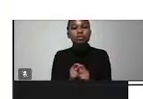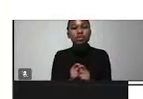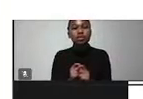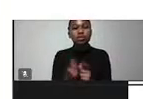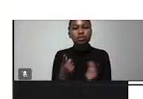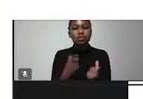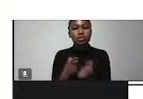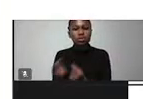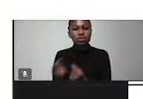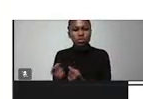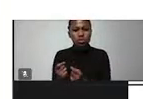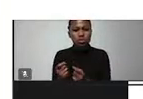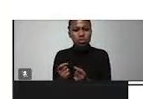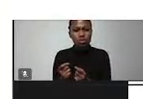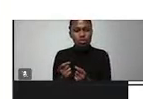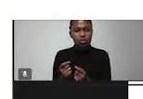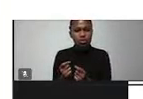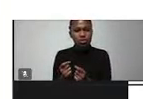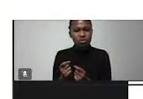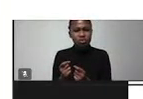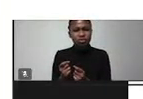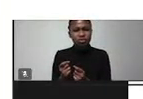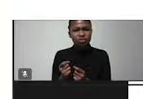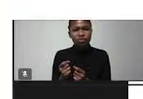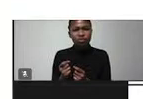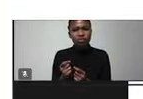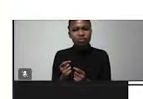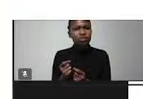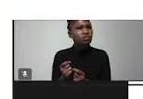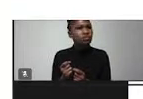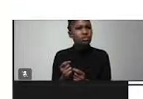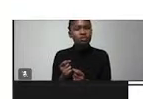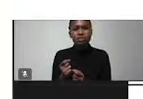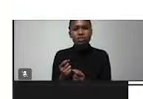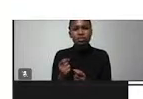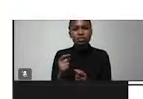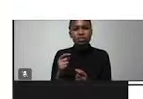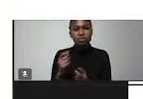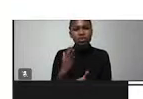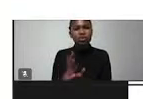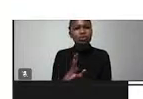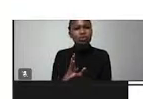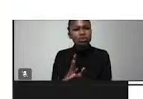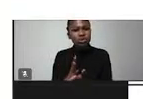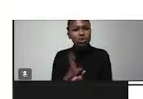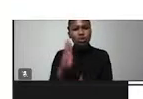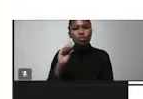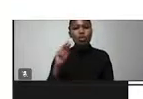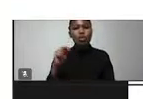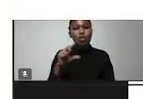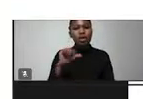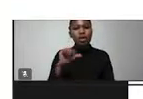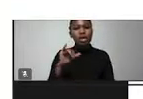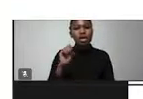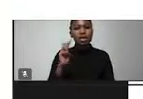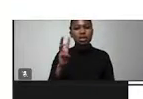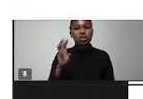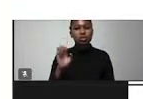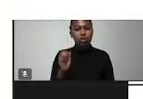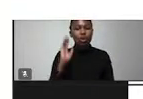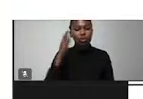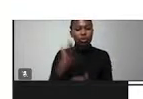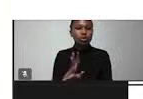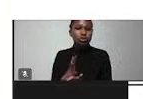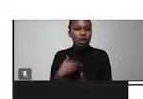That's very much our citrus industry, which I'm sure you've had numerous briefings on. And I'm sure Bongiswa will touch on that. So this just shows you the